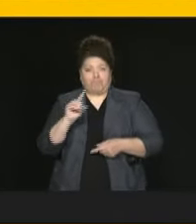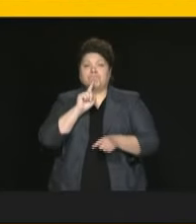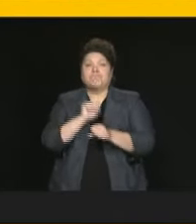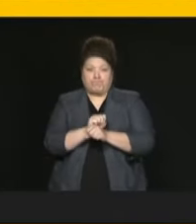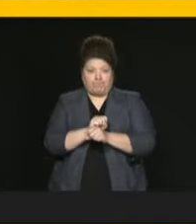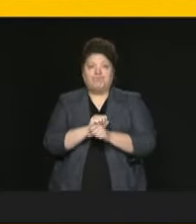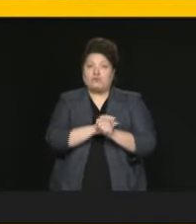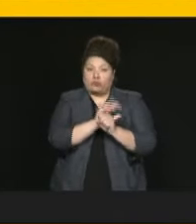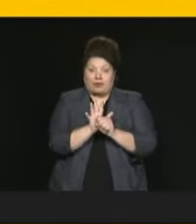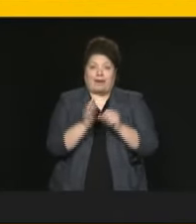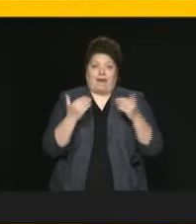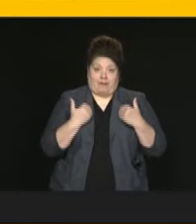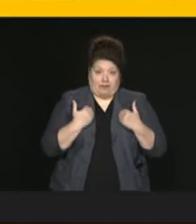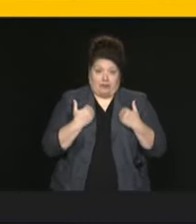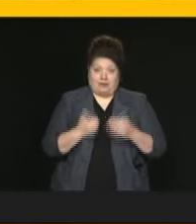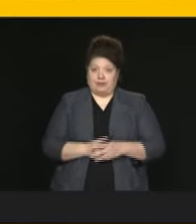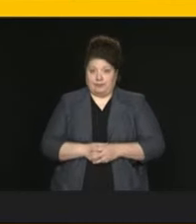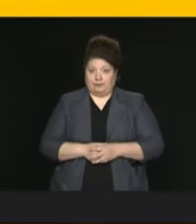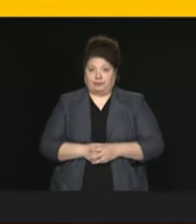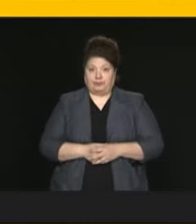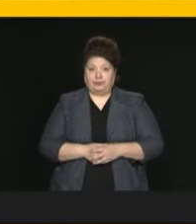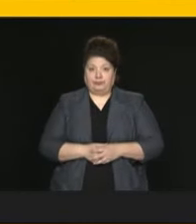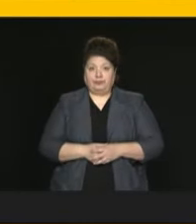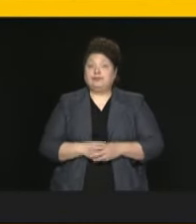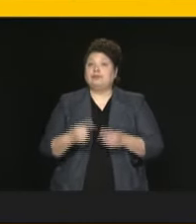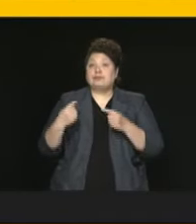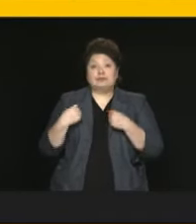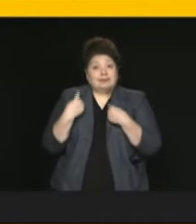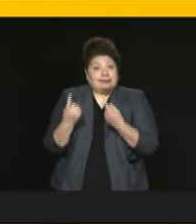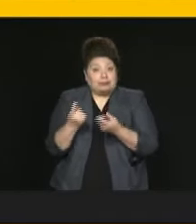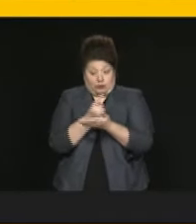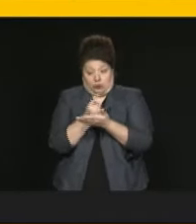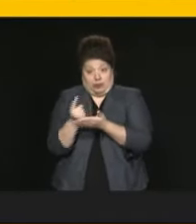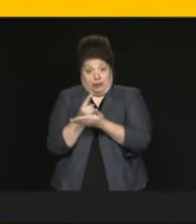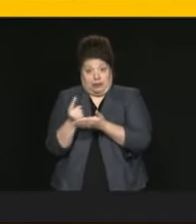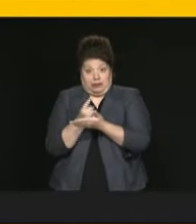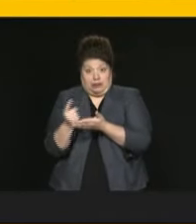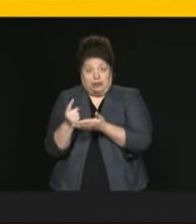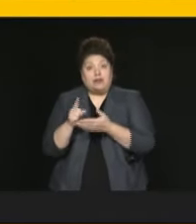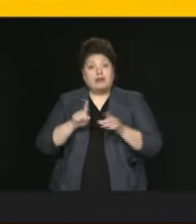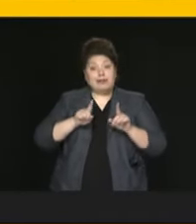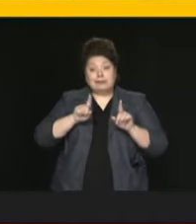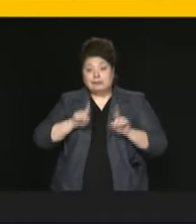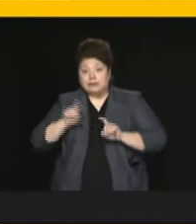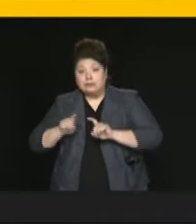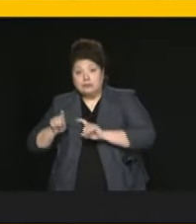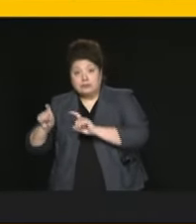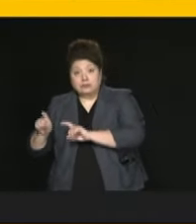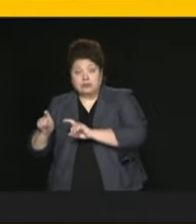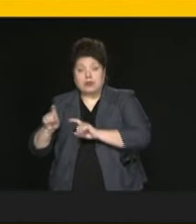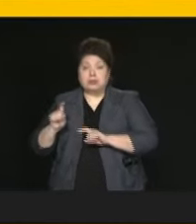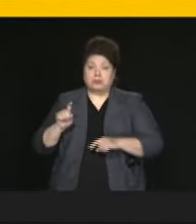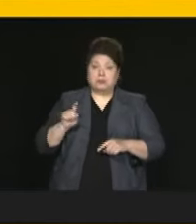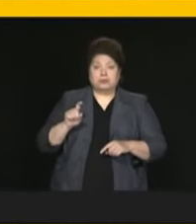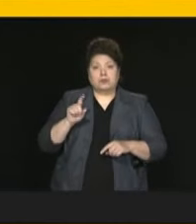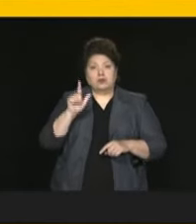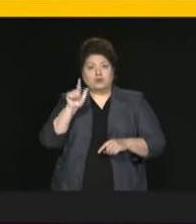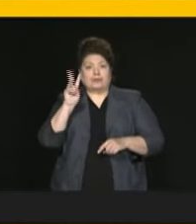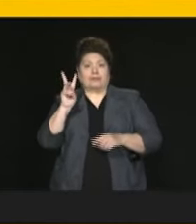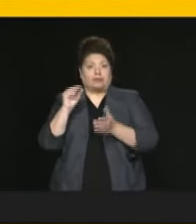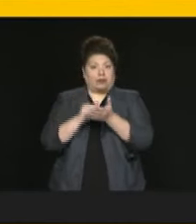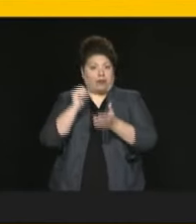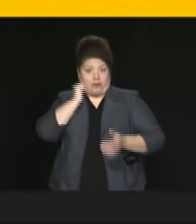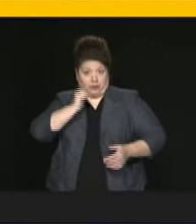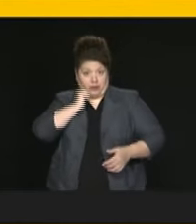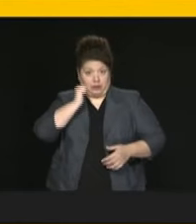week, we've tested, on average, over 26,000 people daily. Today, I want to